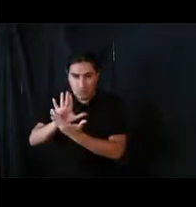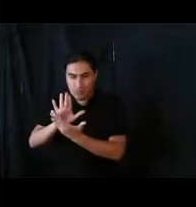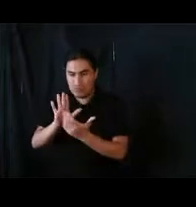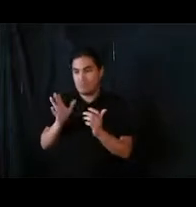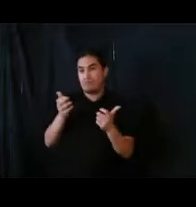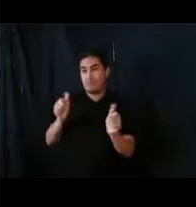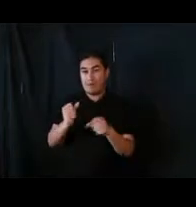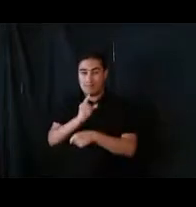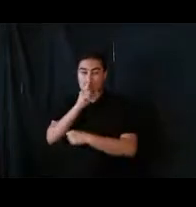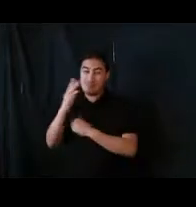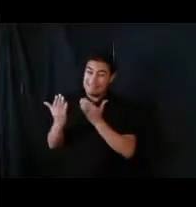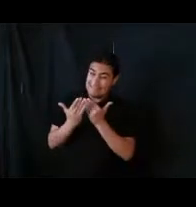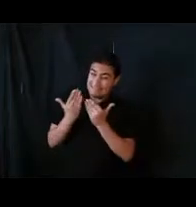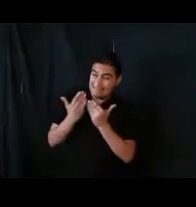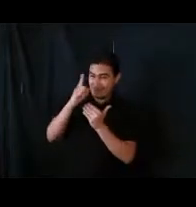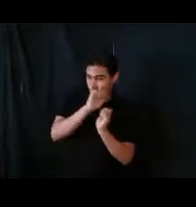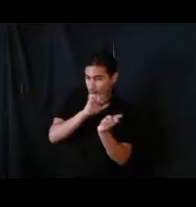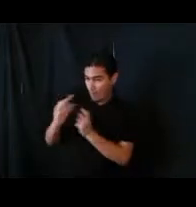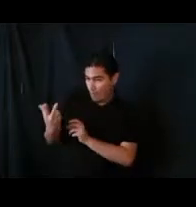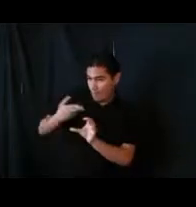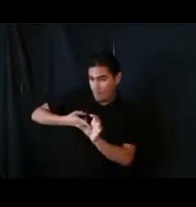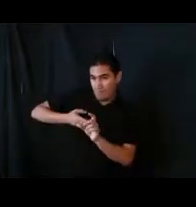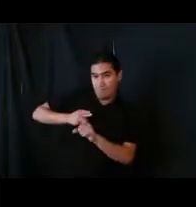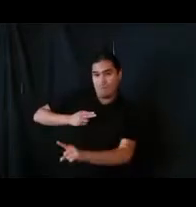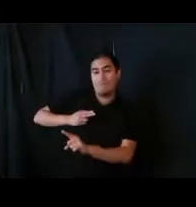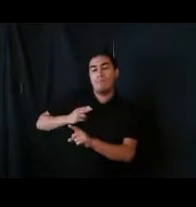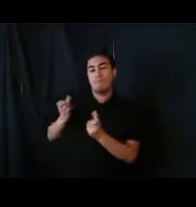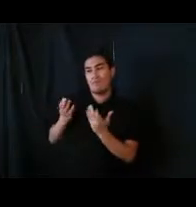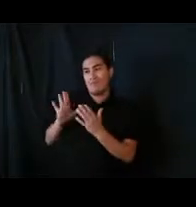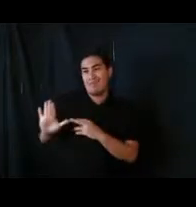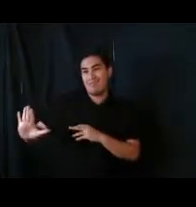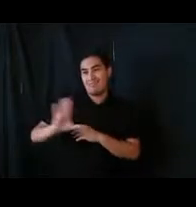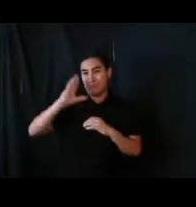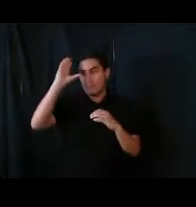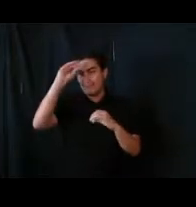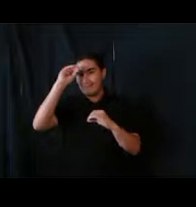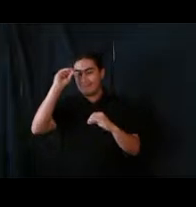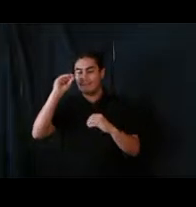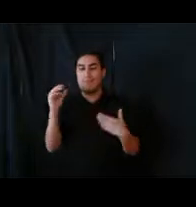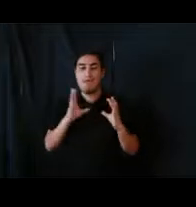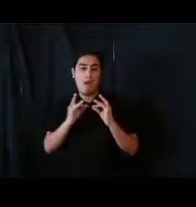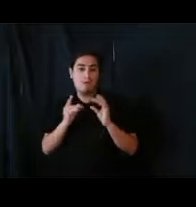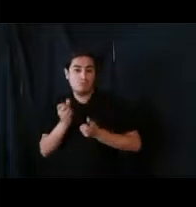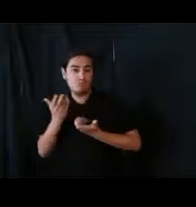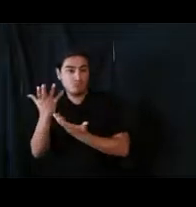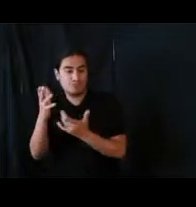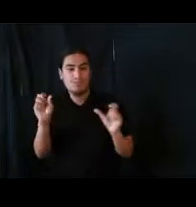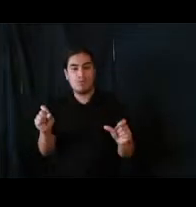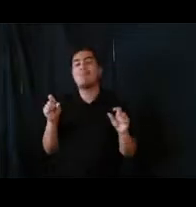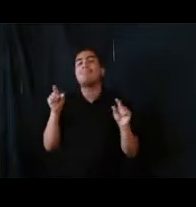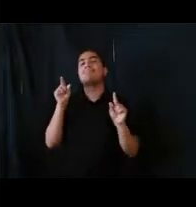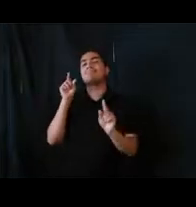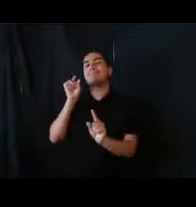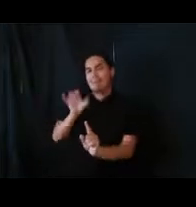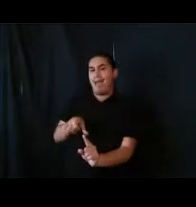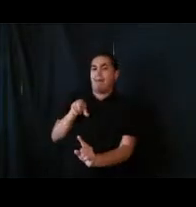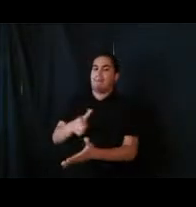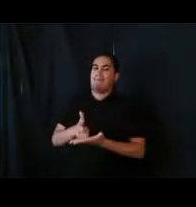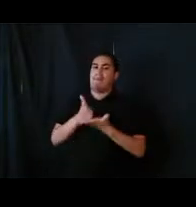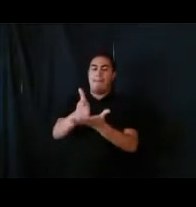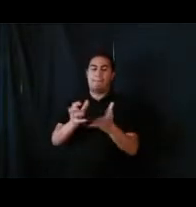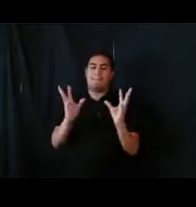possible for them to provide their comments i think made the meeting experience